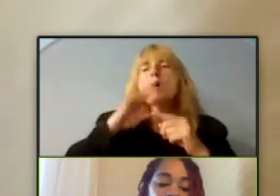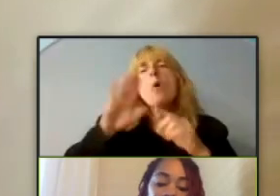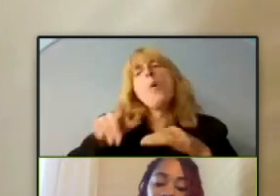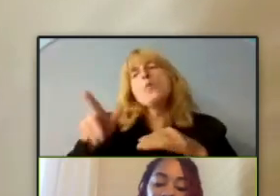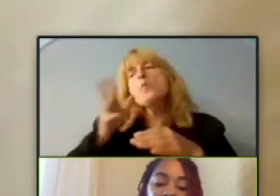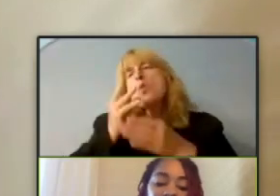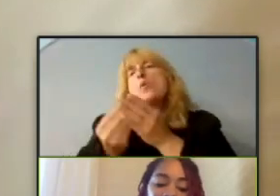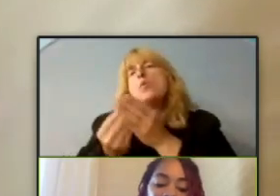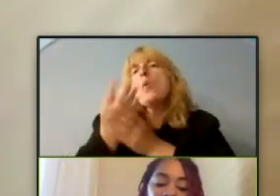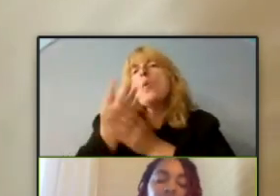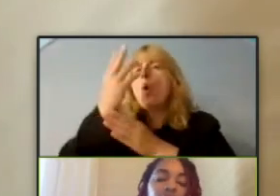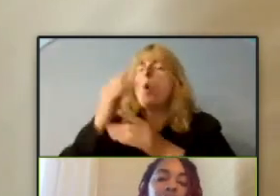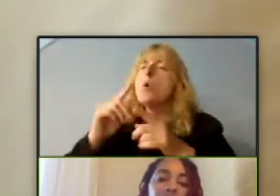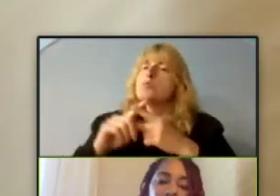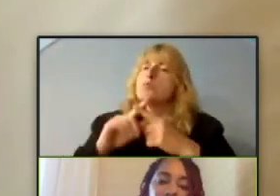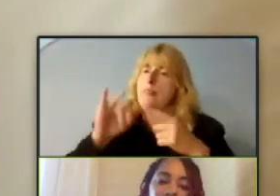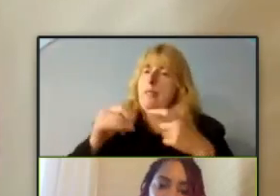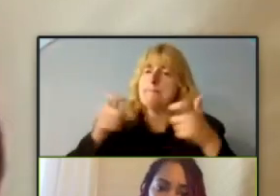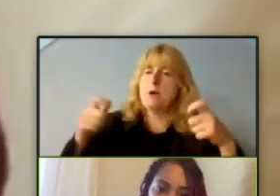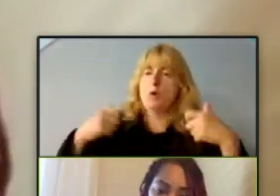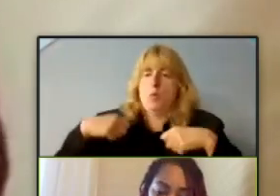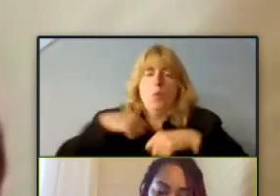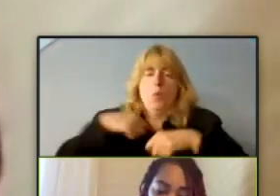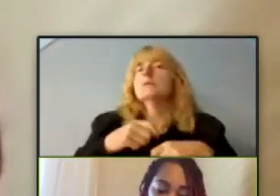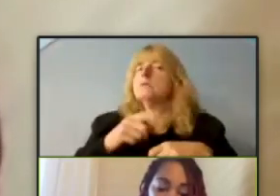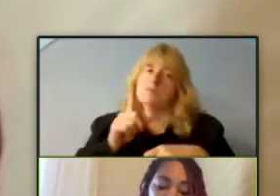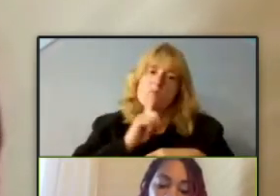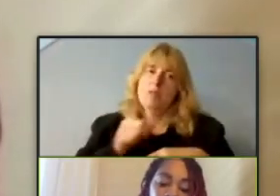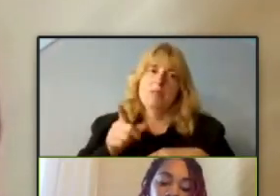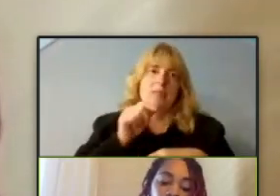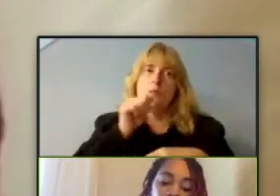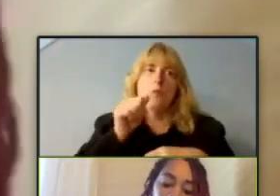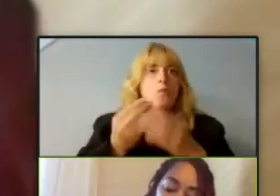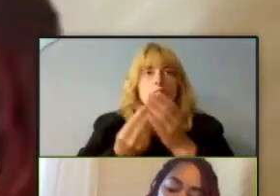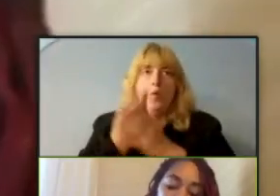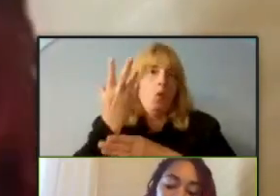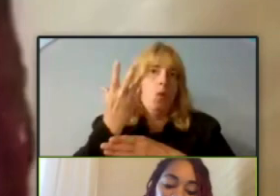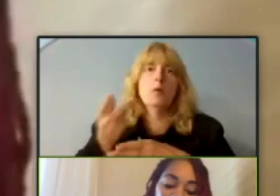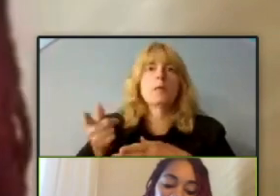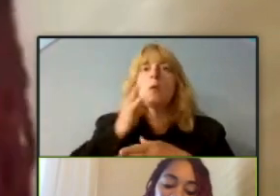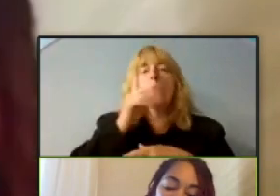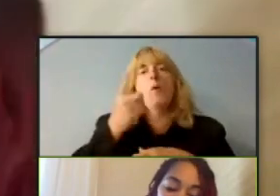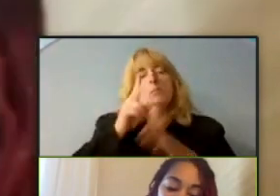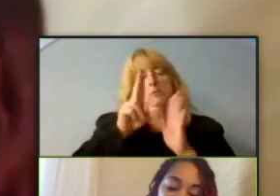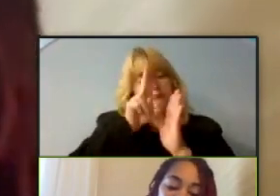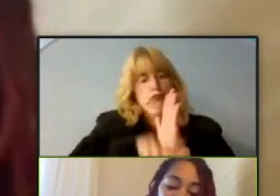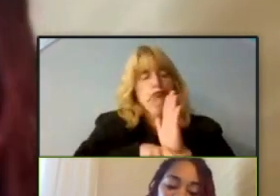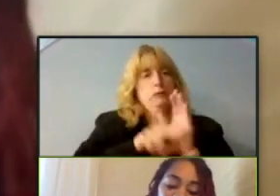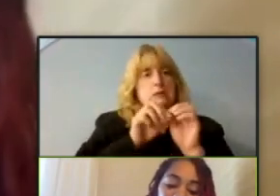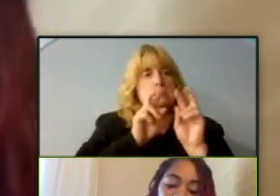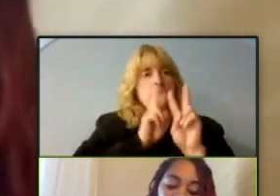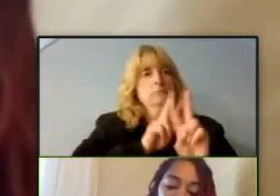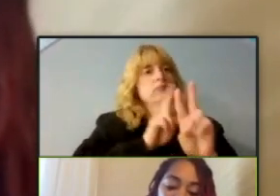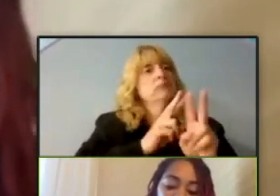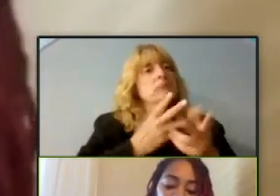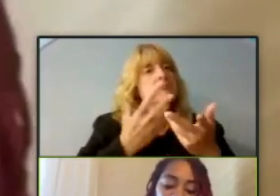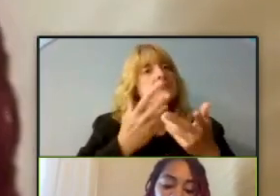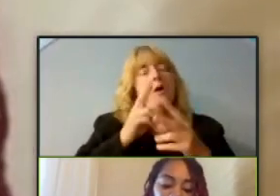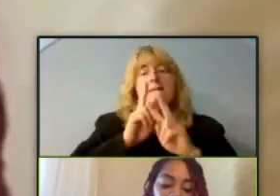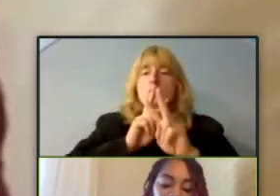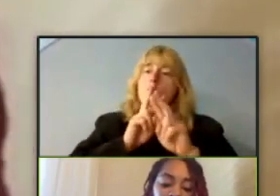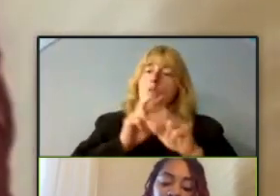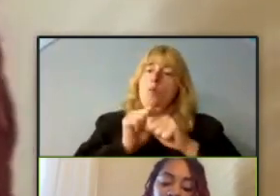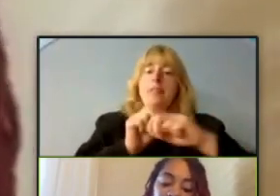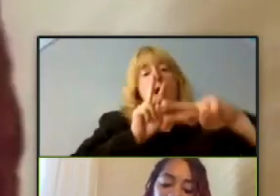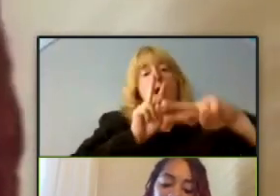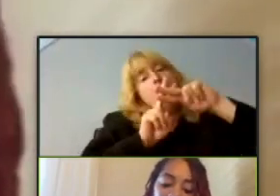ain't growing into anything, ain't feeling nothing but cemeteries. Get funerals, get hashtags, get they pictures on